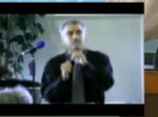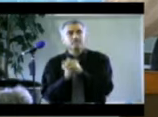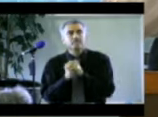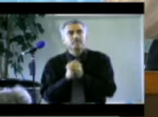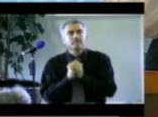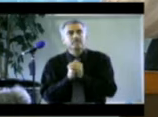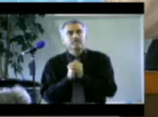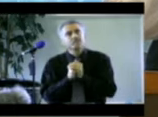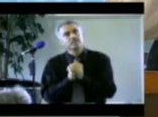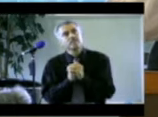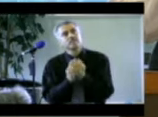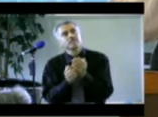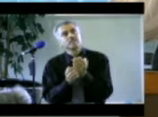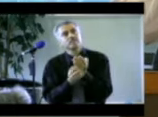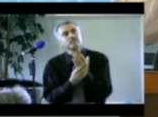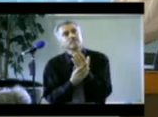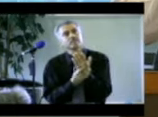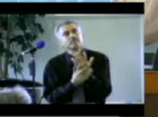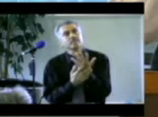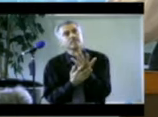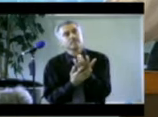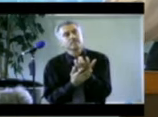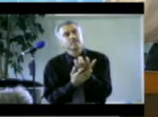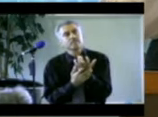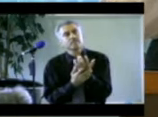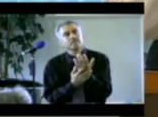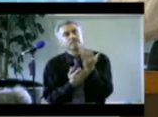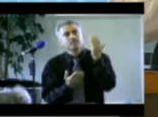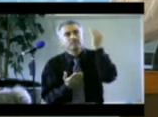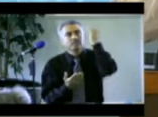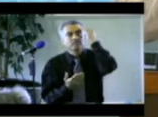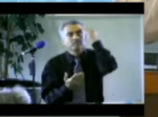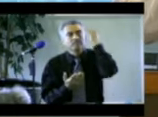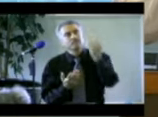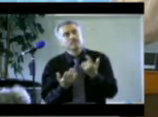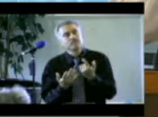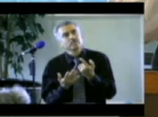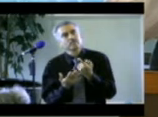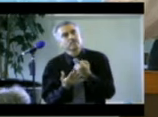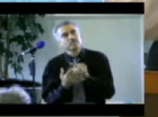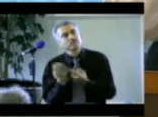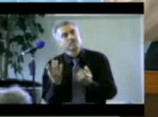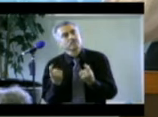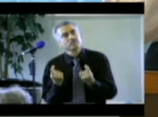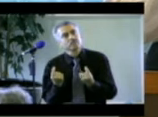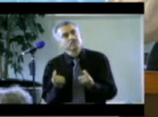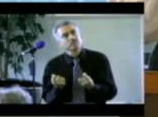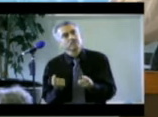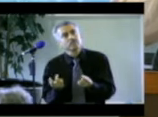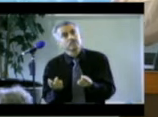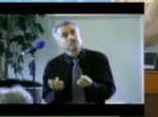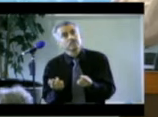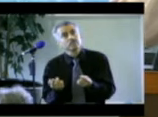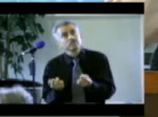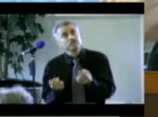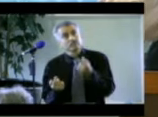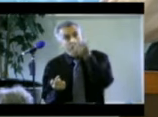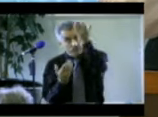asking just what I should do. I wonder if you're